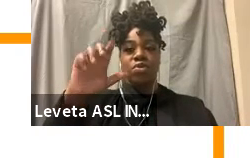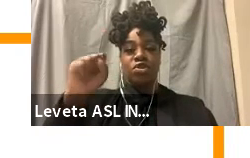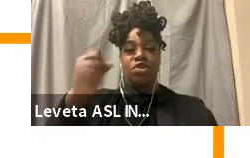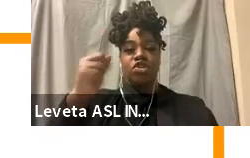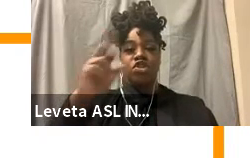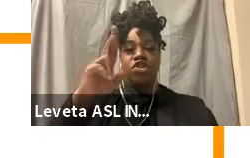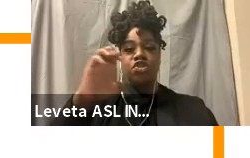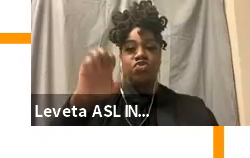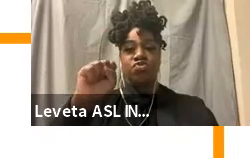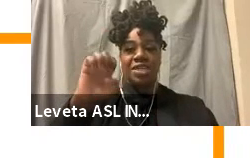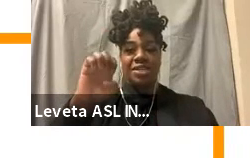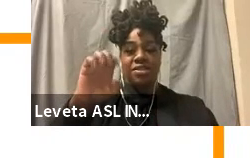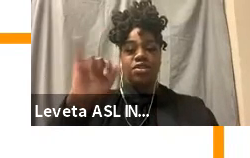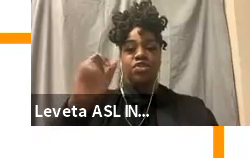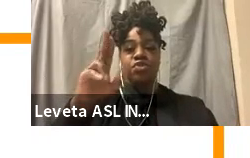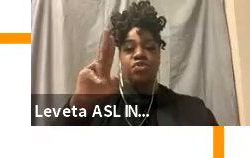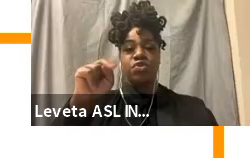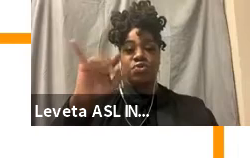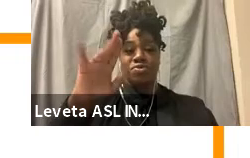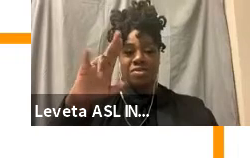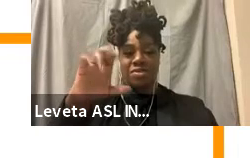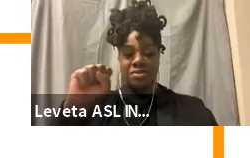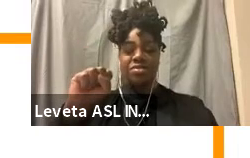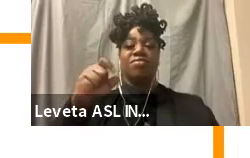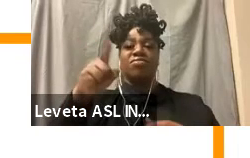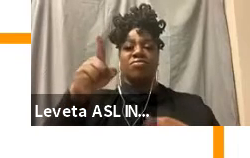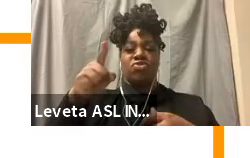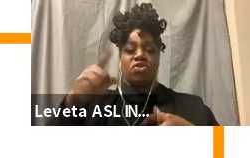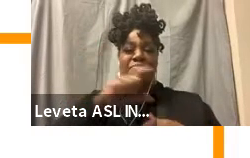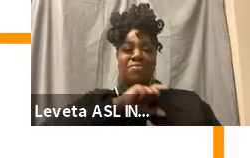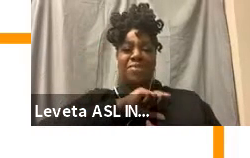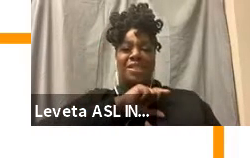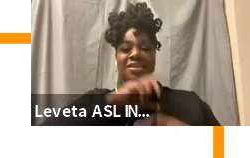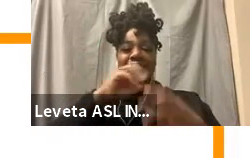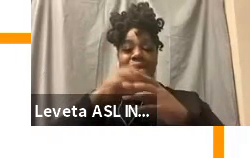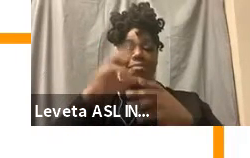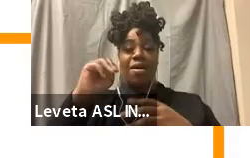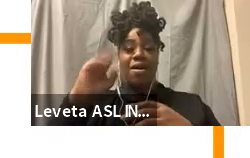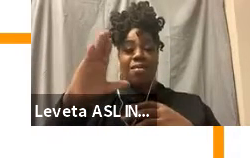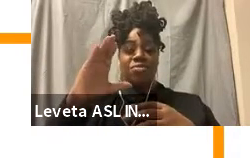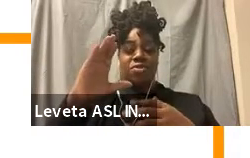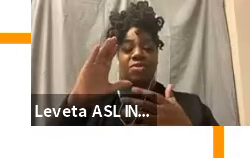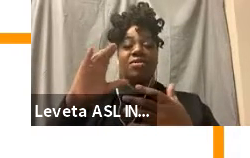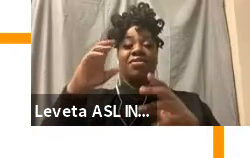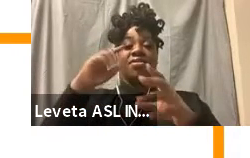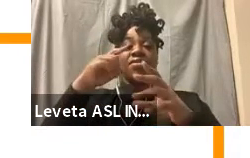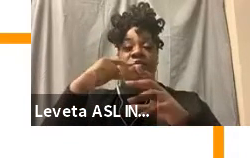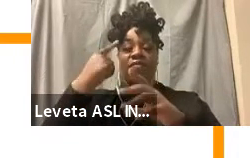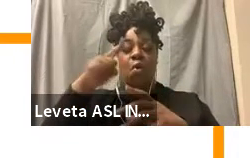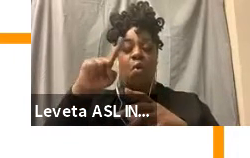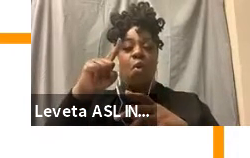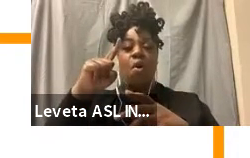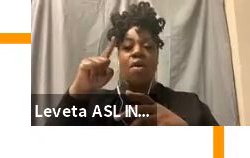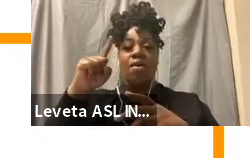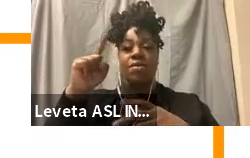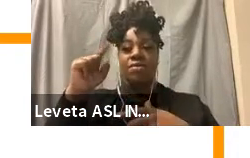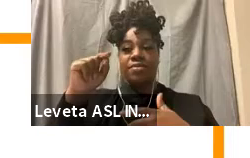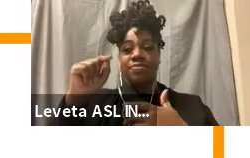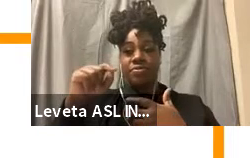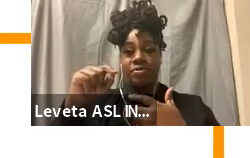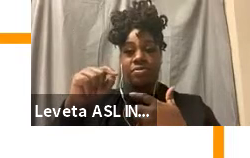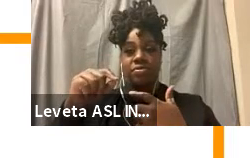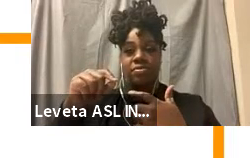County police officer for 14 years and is currently assigned to Montgomery Blair High School as the school resource